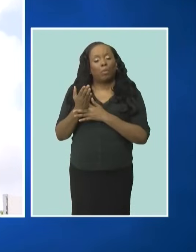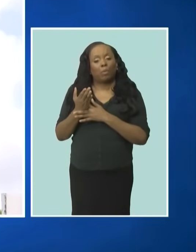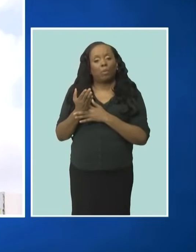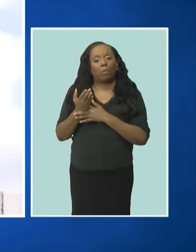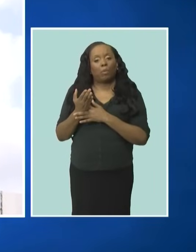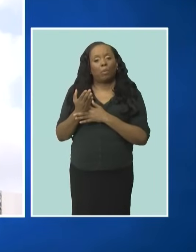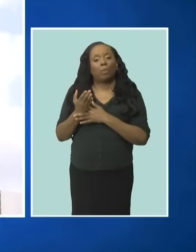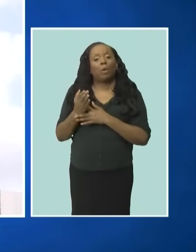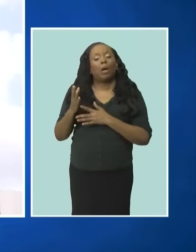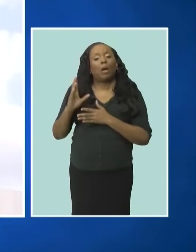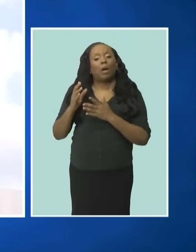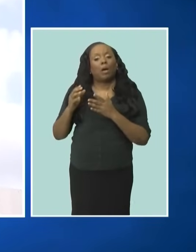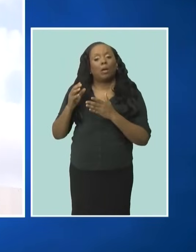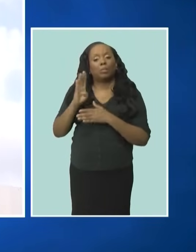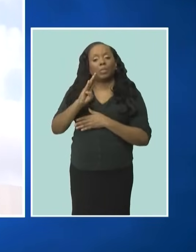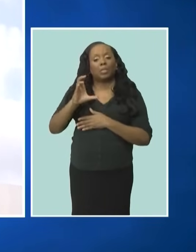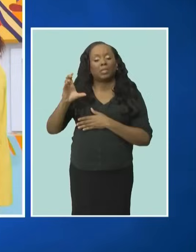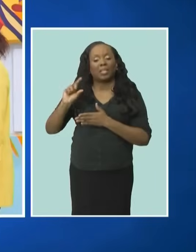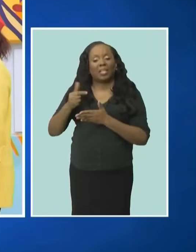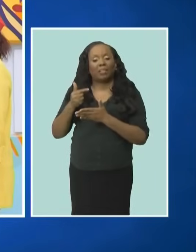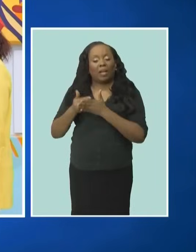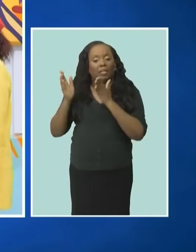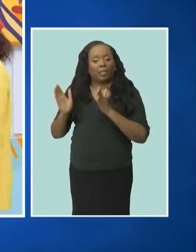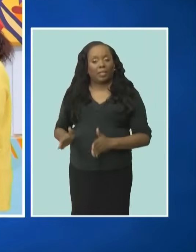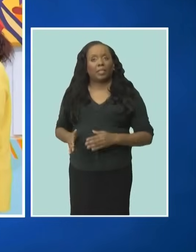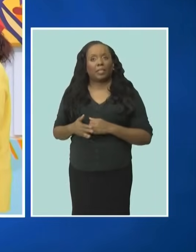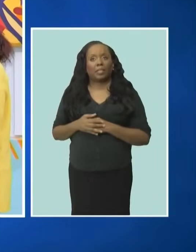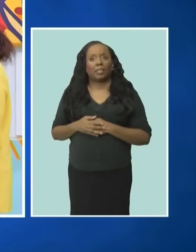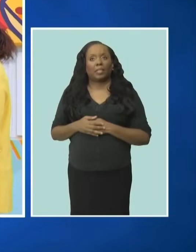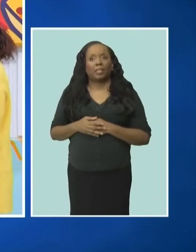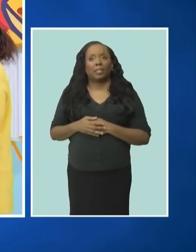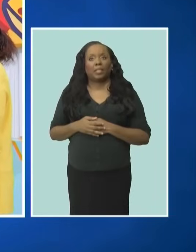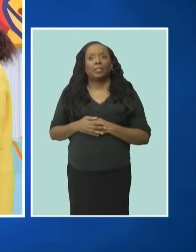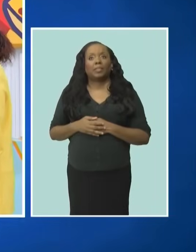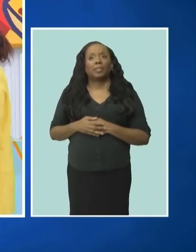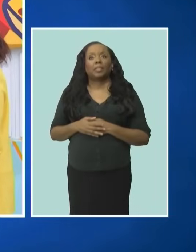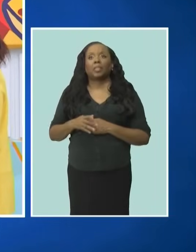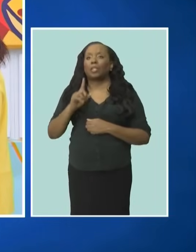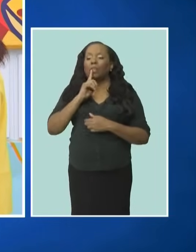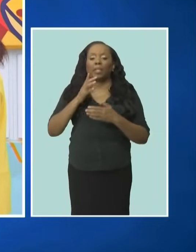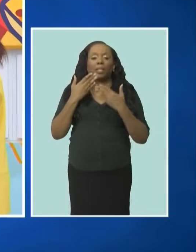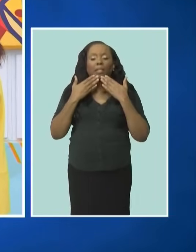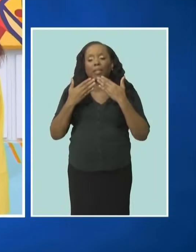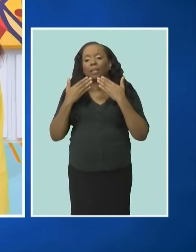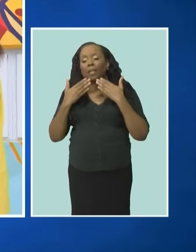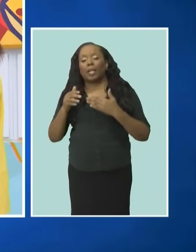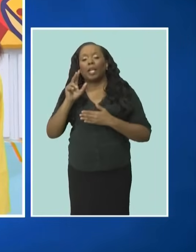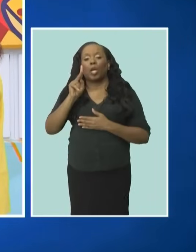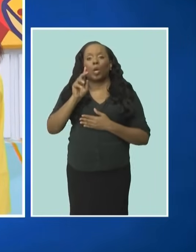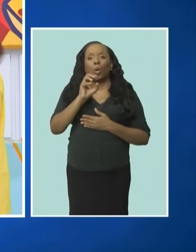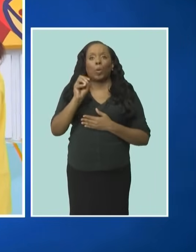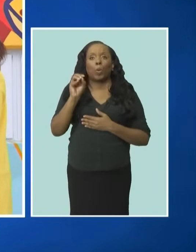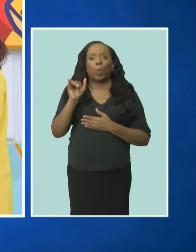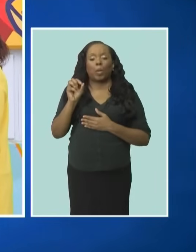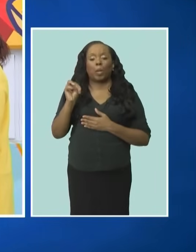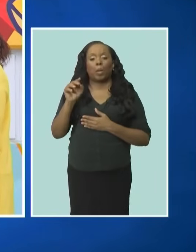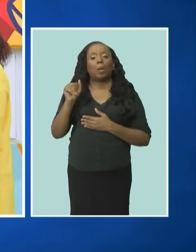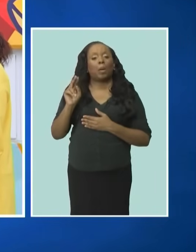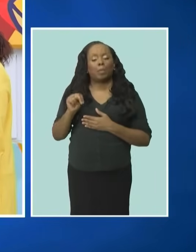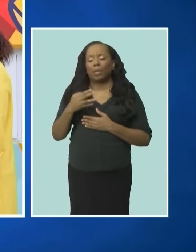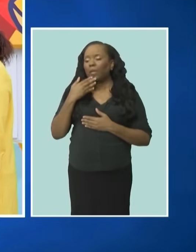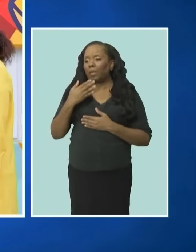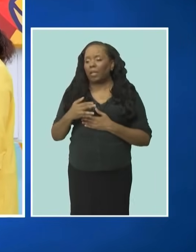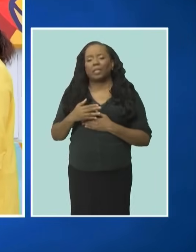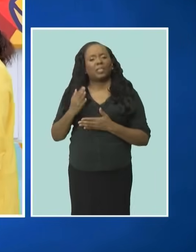Community College graduate. Dr. Leacock is extended gratitude to Koiman for its vision in an era that most people consider to